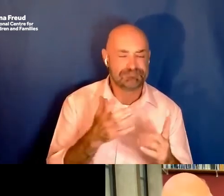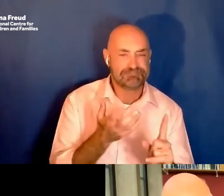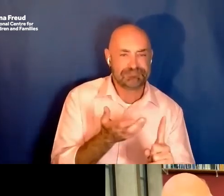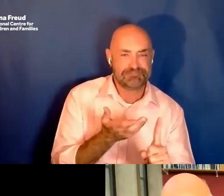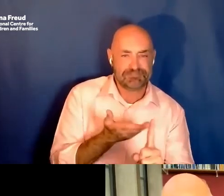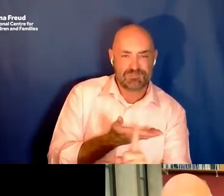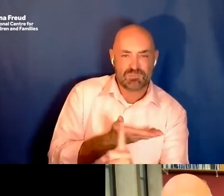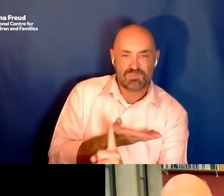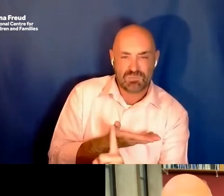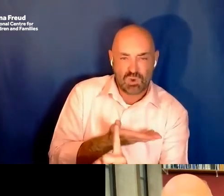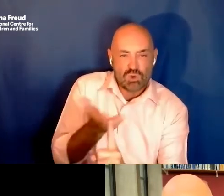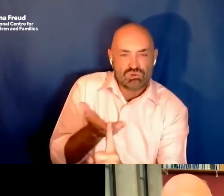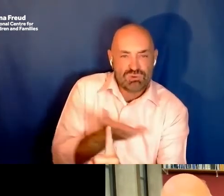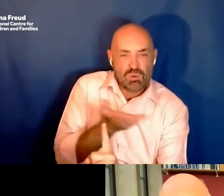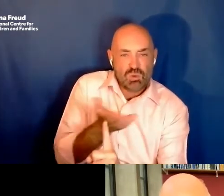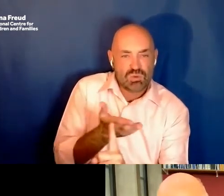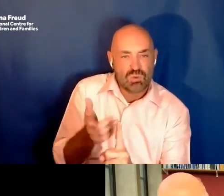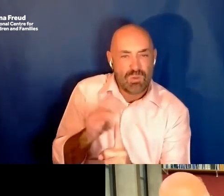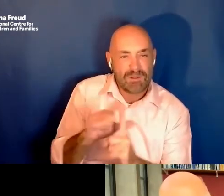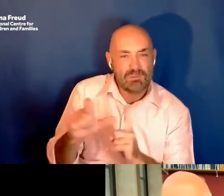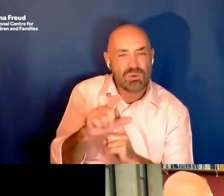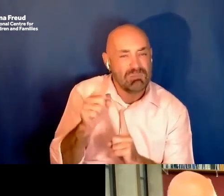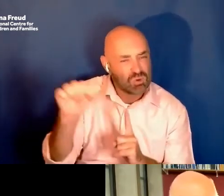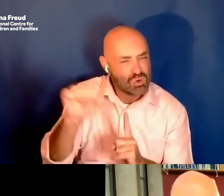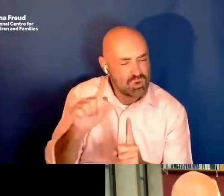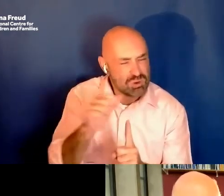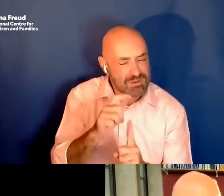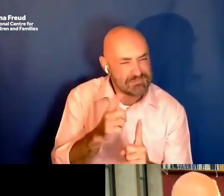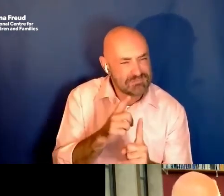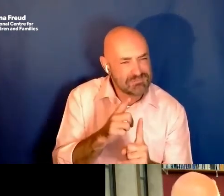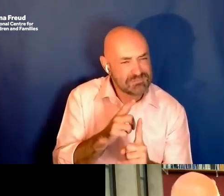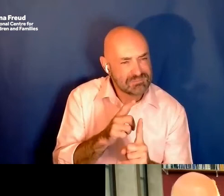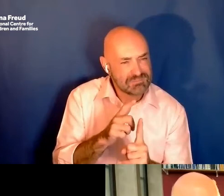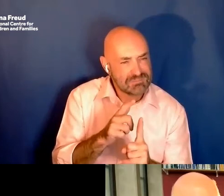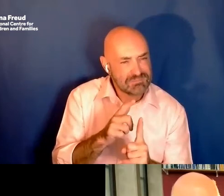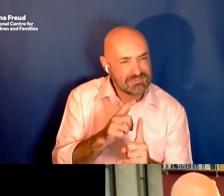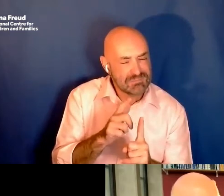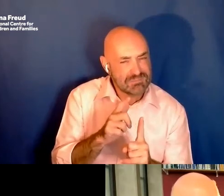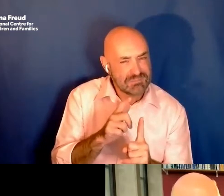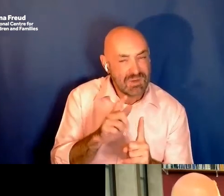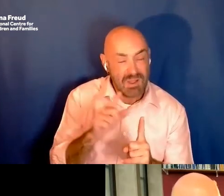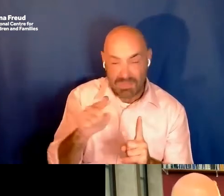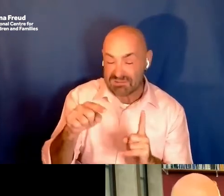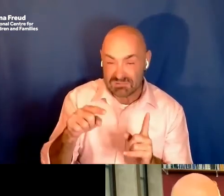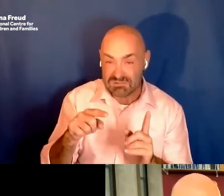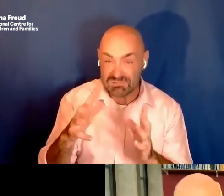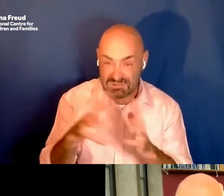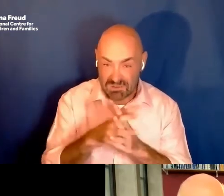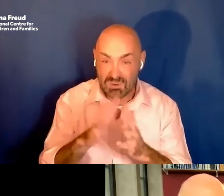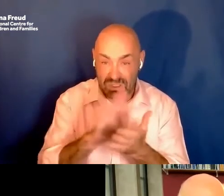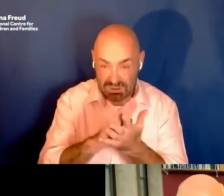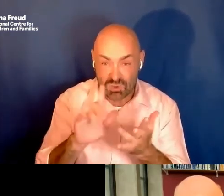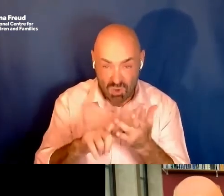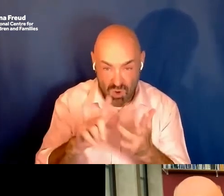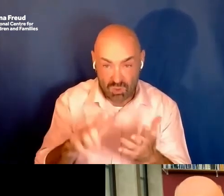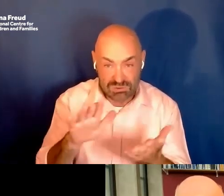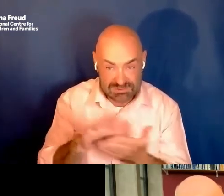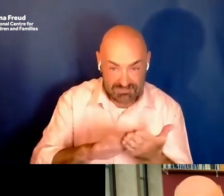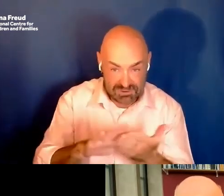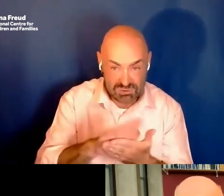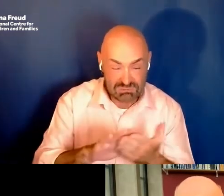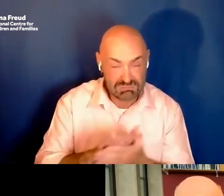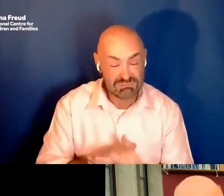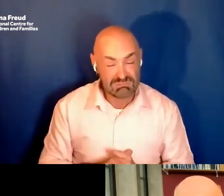to community? And that refers to a WHO definition. Yeah, absolutely. So, what you